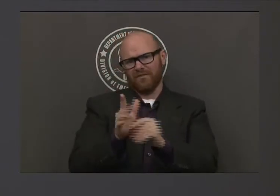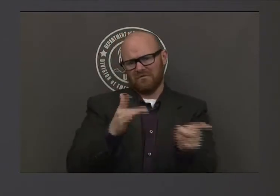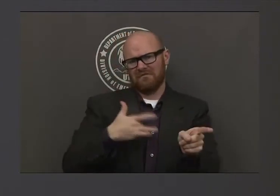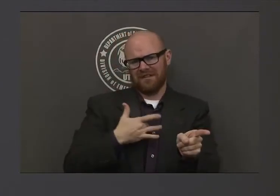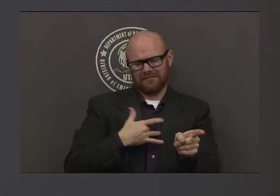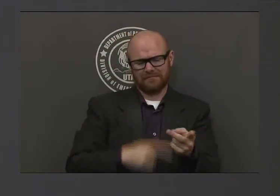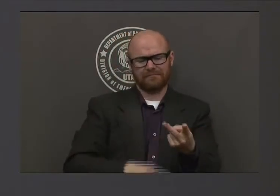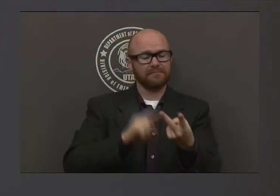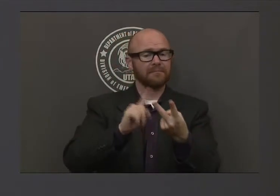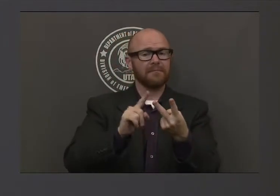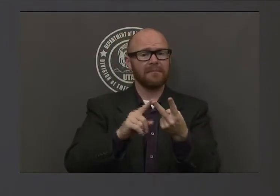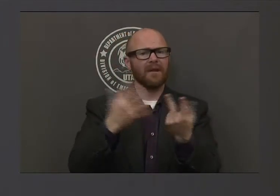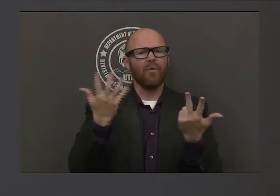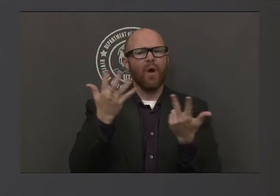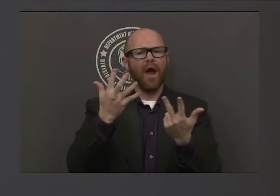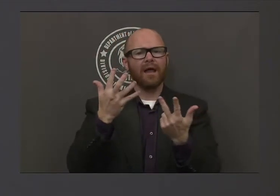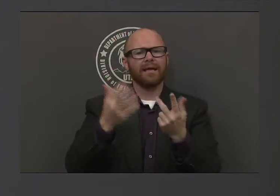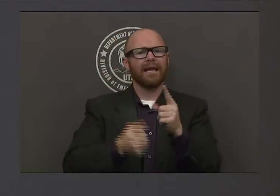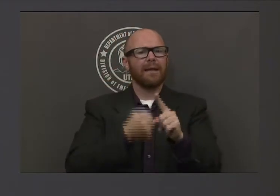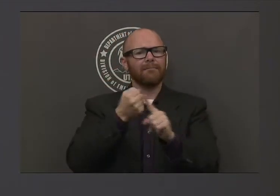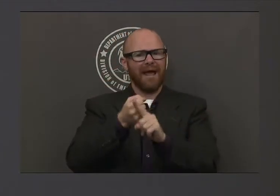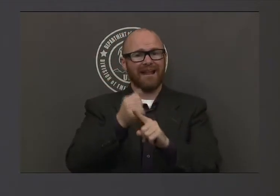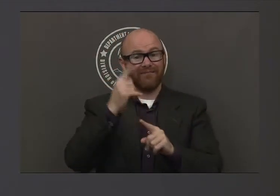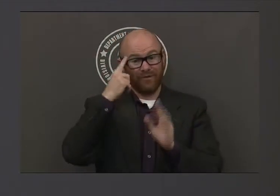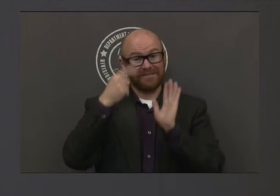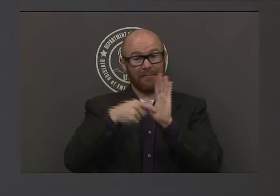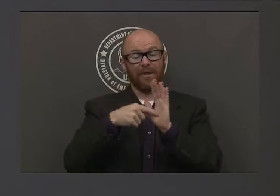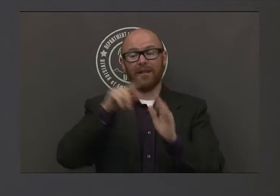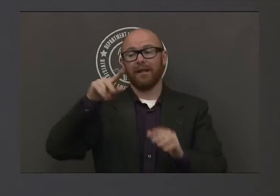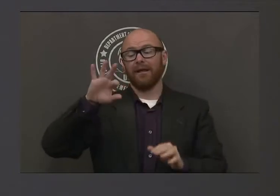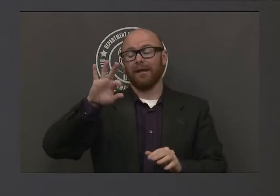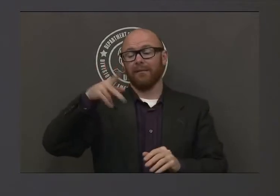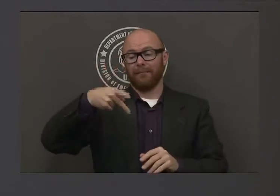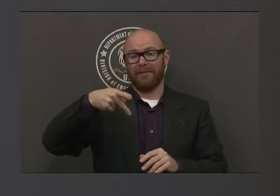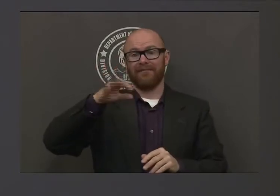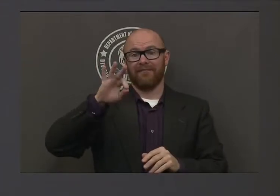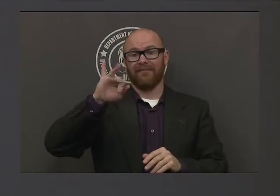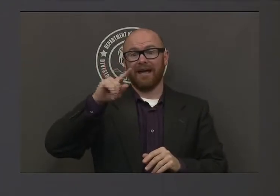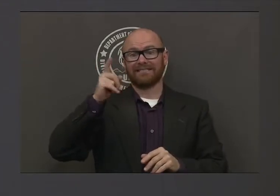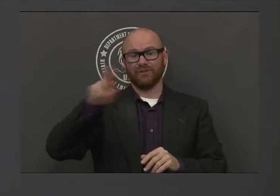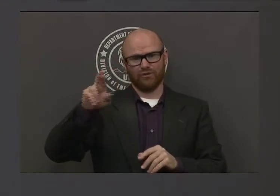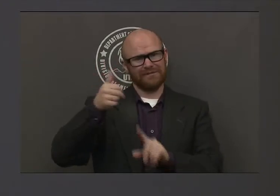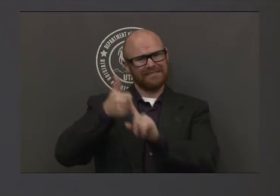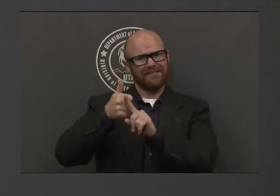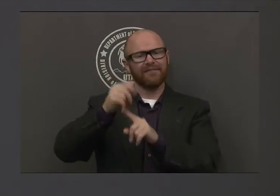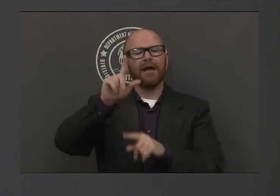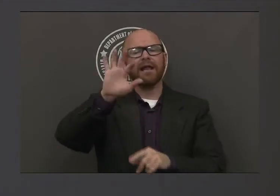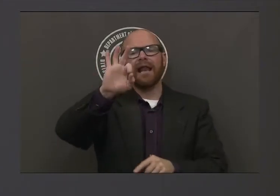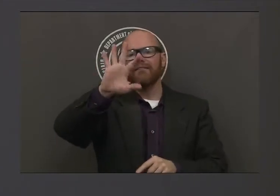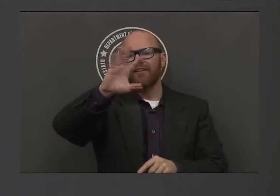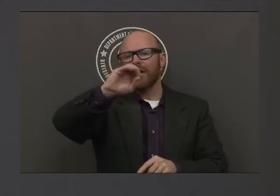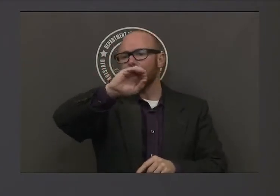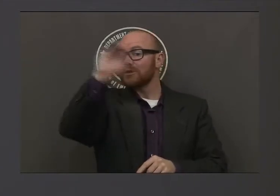does the 95% efficacy of the Pfizer vaccine have on that ability to achieve herd immunity?